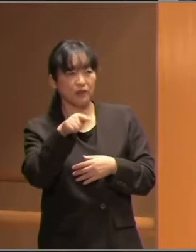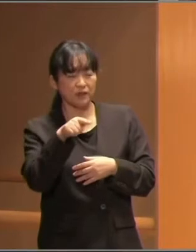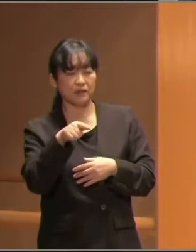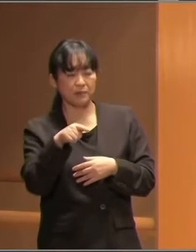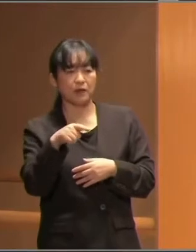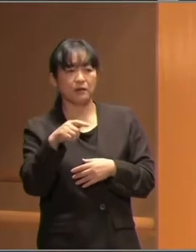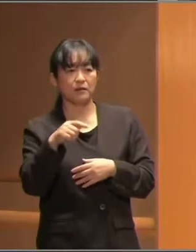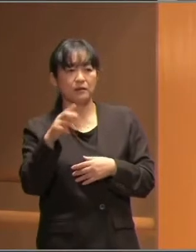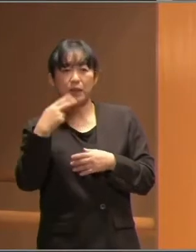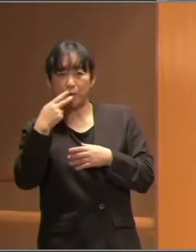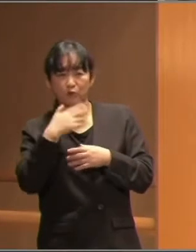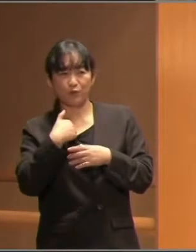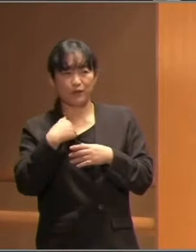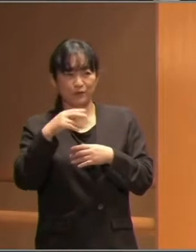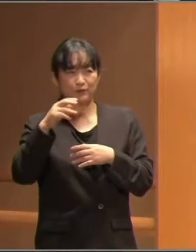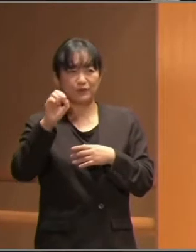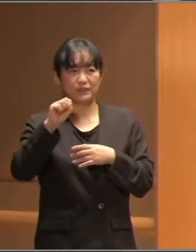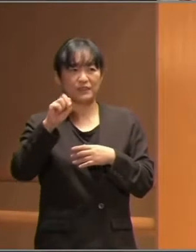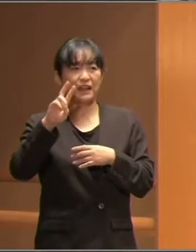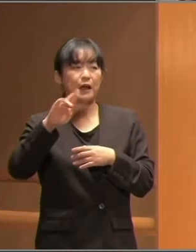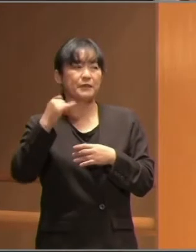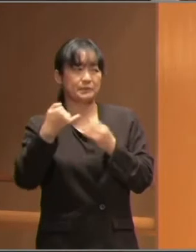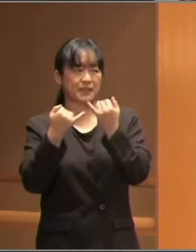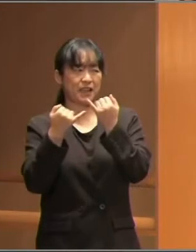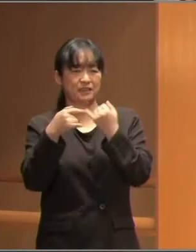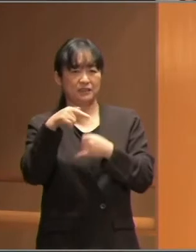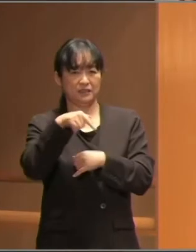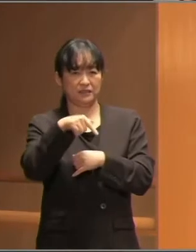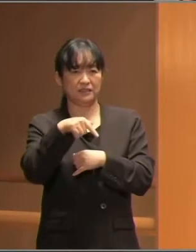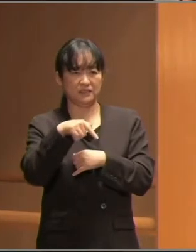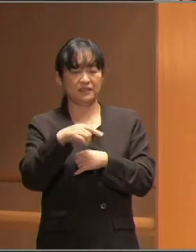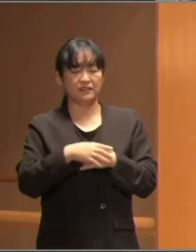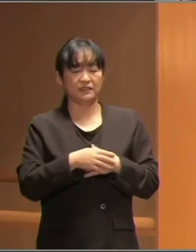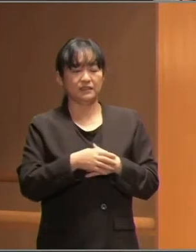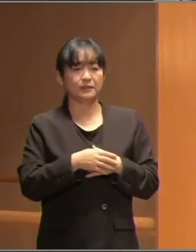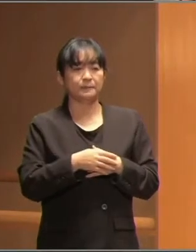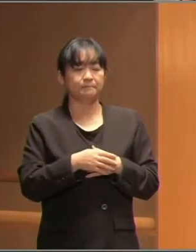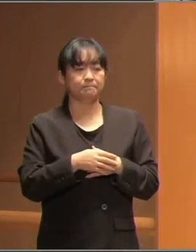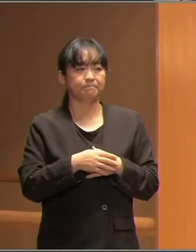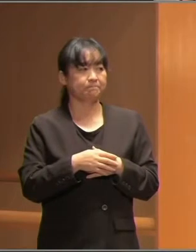So it has a very good features. Let me explain that.